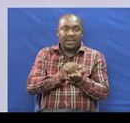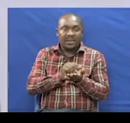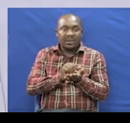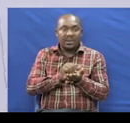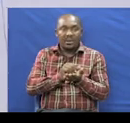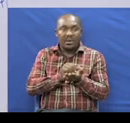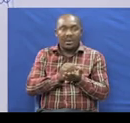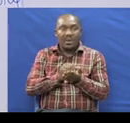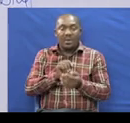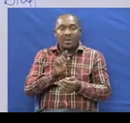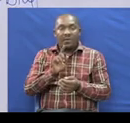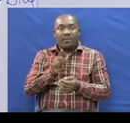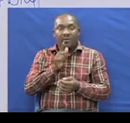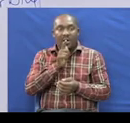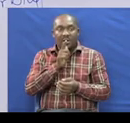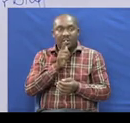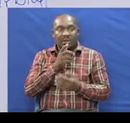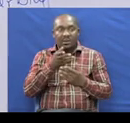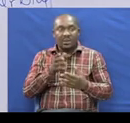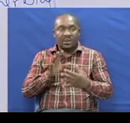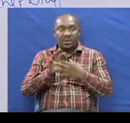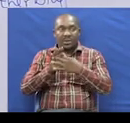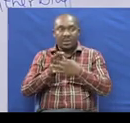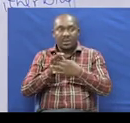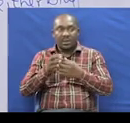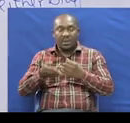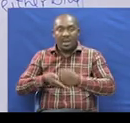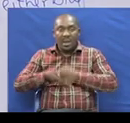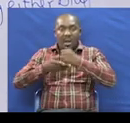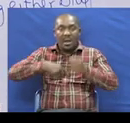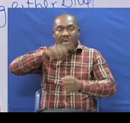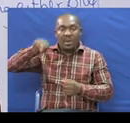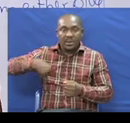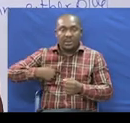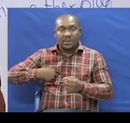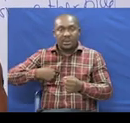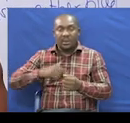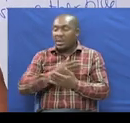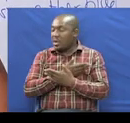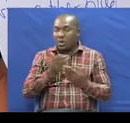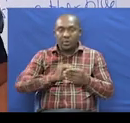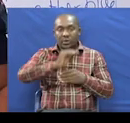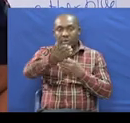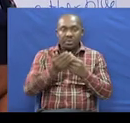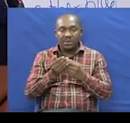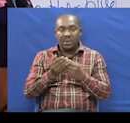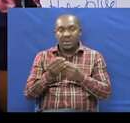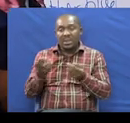these coordinating or linking words help us to not repeat the same sentences